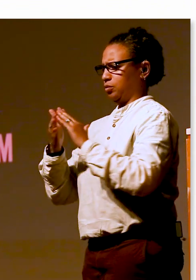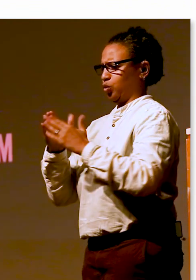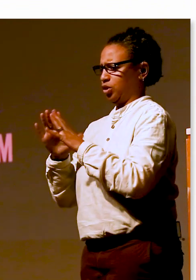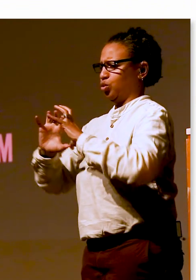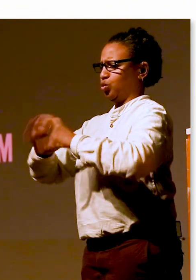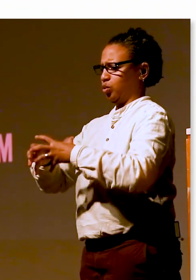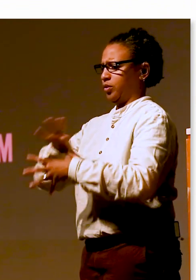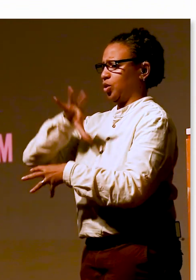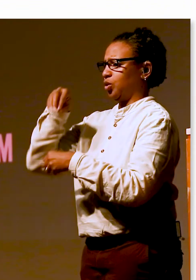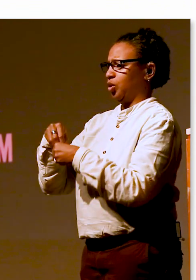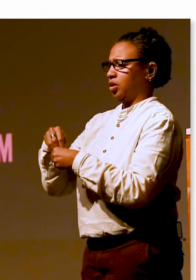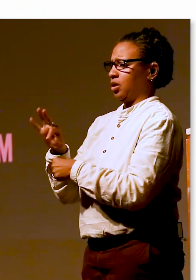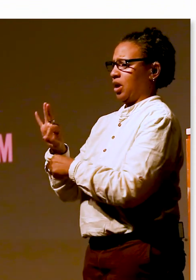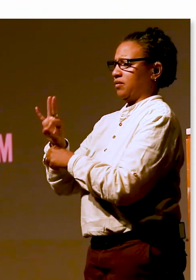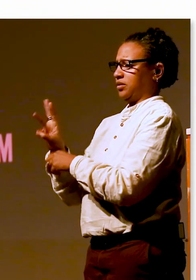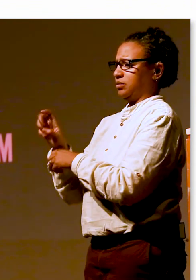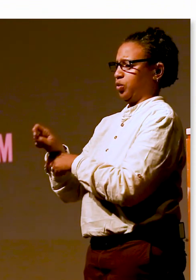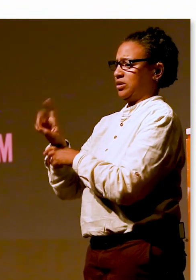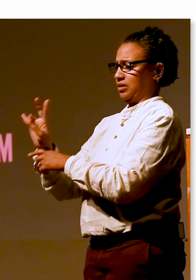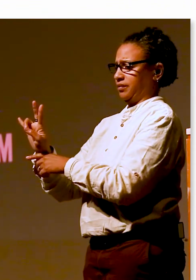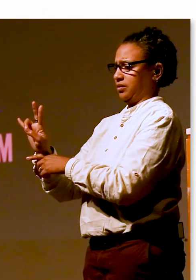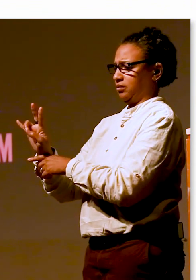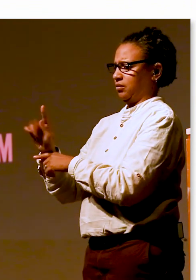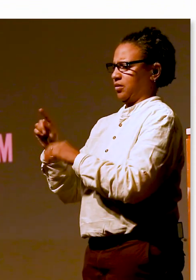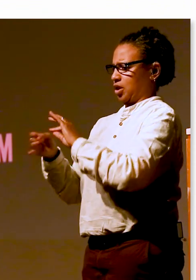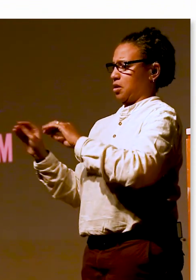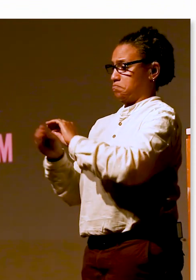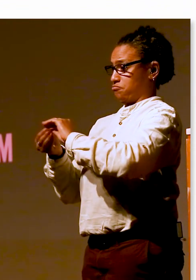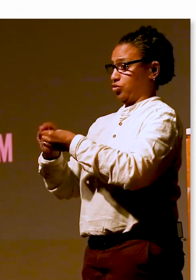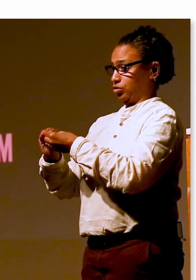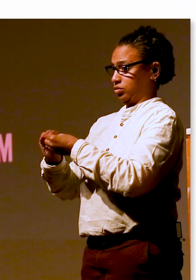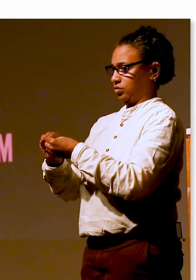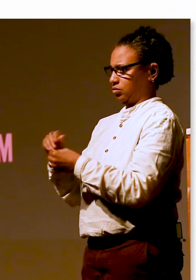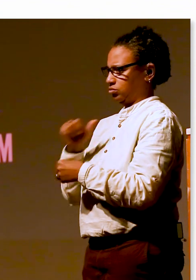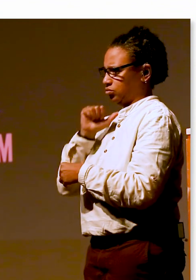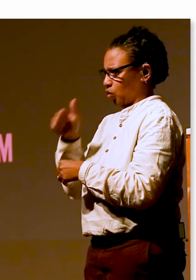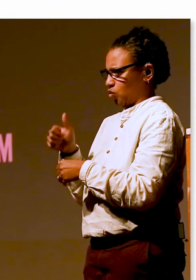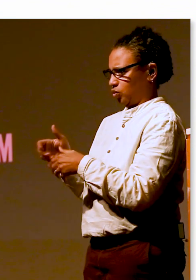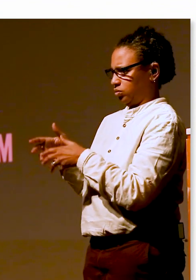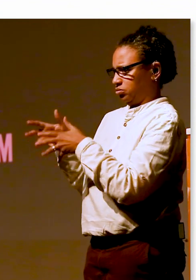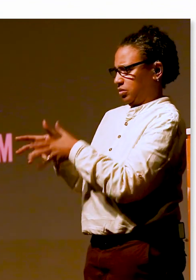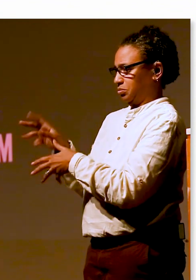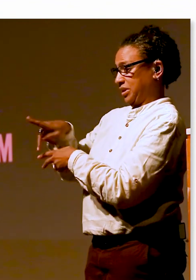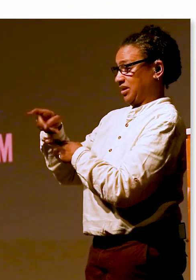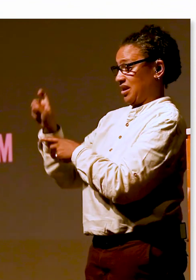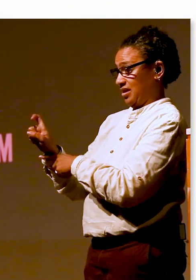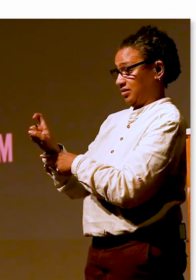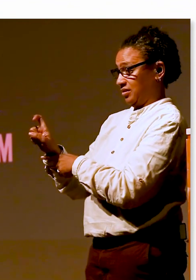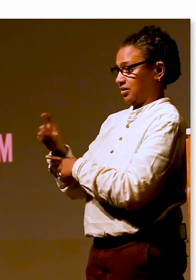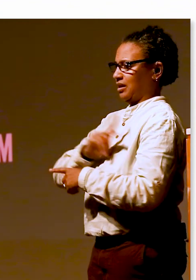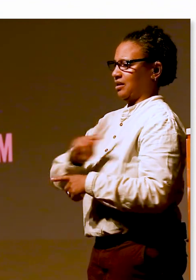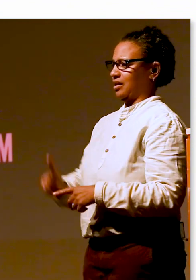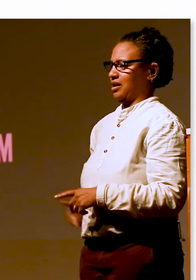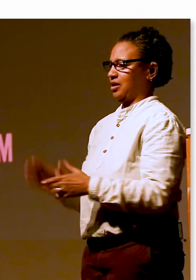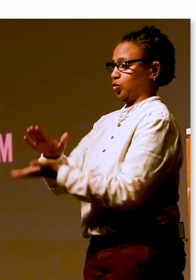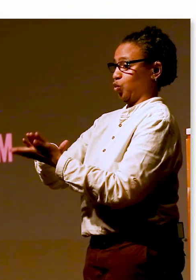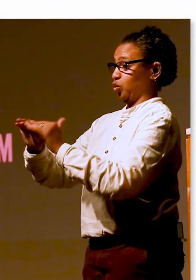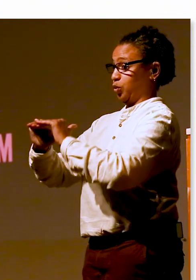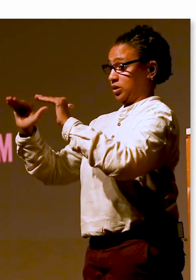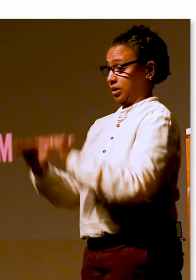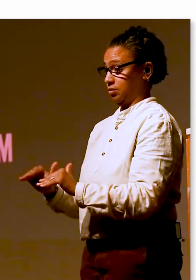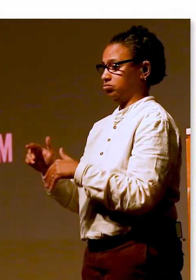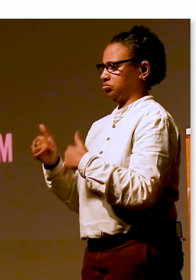Shoot PDX, King School Museum of Contemporary Art, the Oregon Justice Resource Center, Portland in Color, and